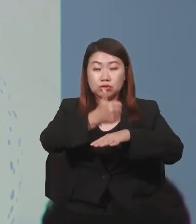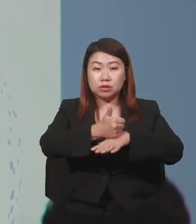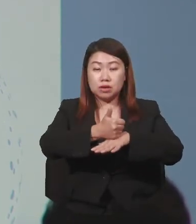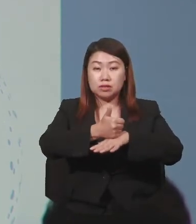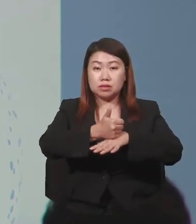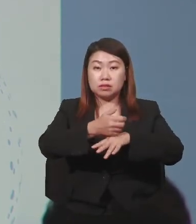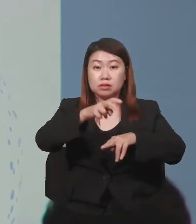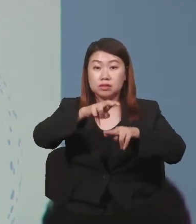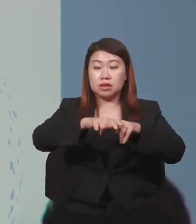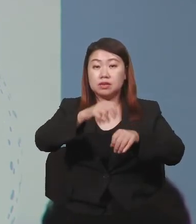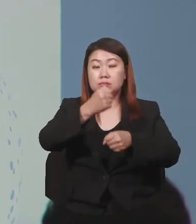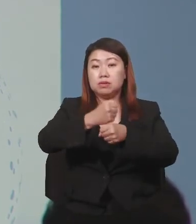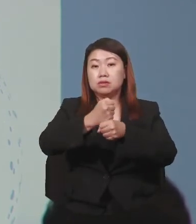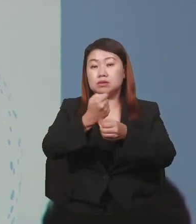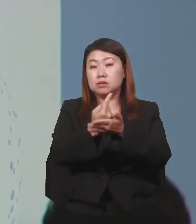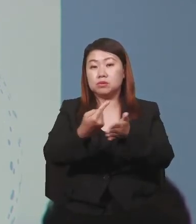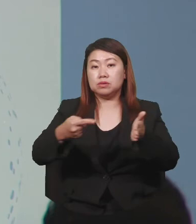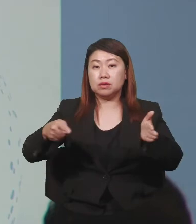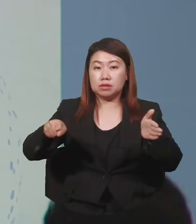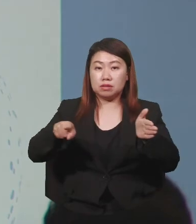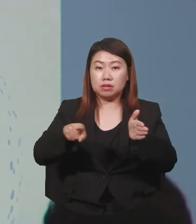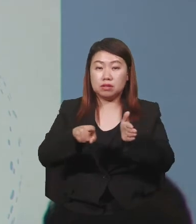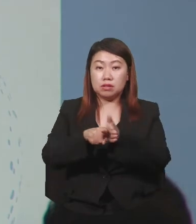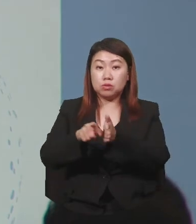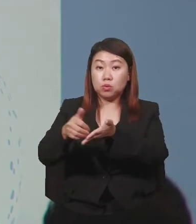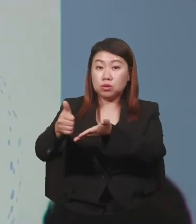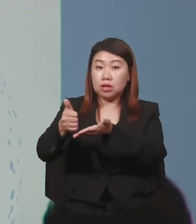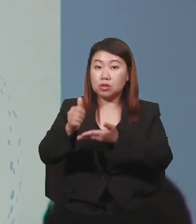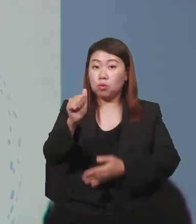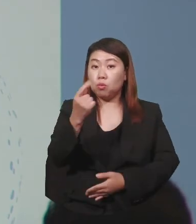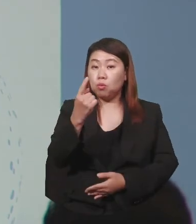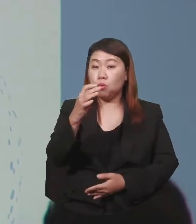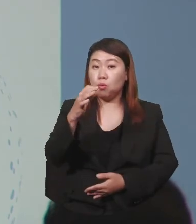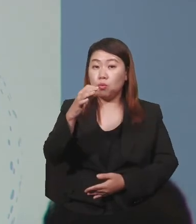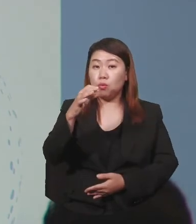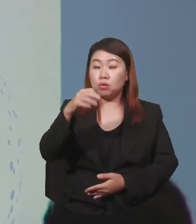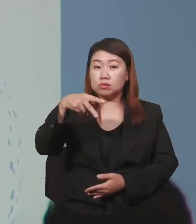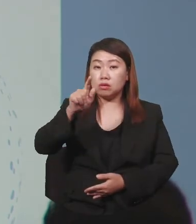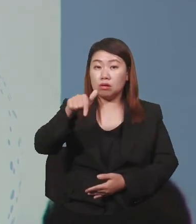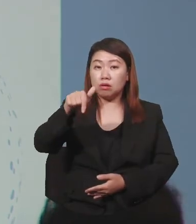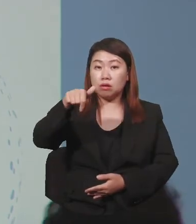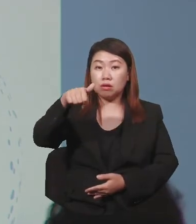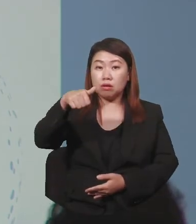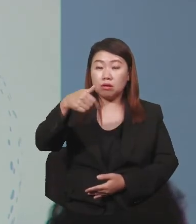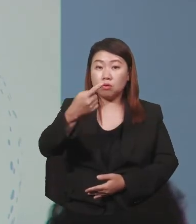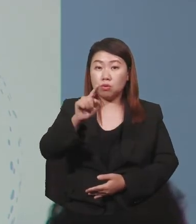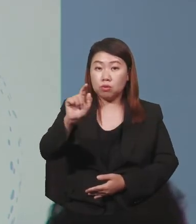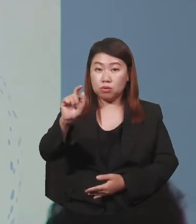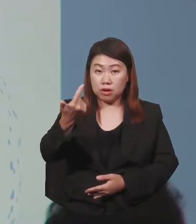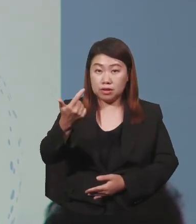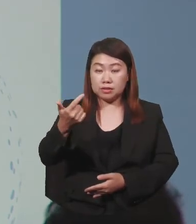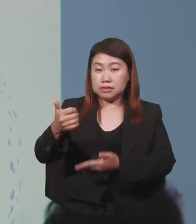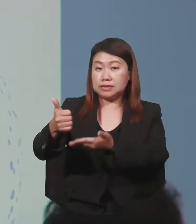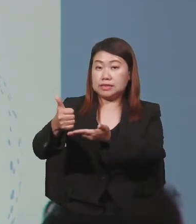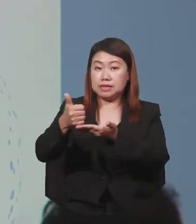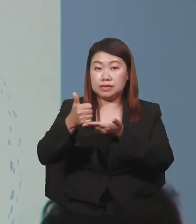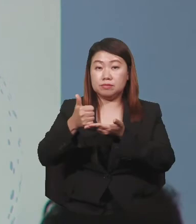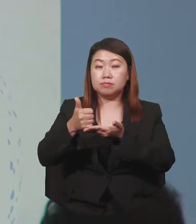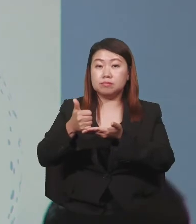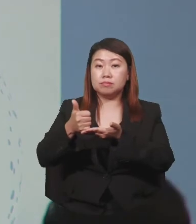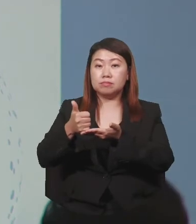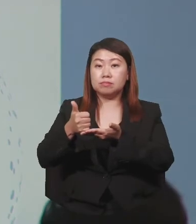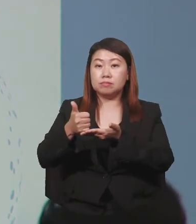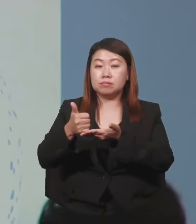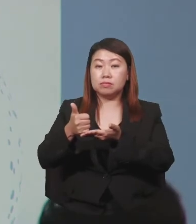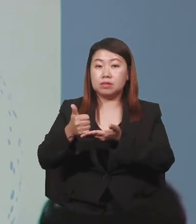to introduce the Honorable Mr. Hong Seok-hwa, Vice President of Korea International Cooperation Agency, better known as